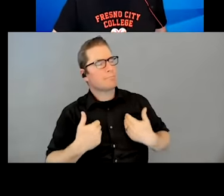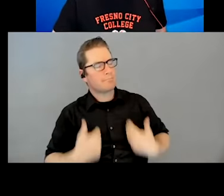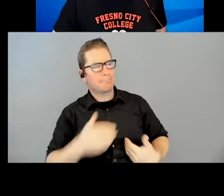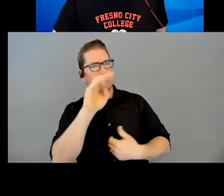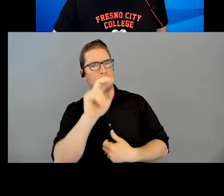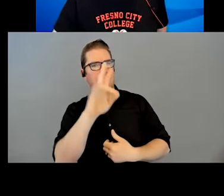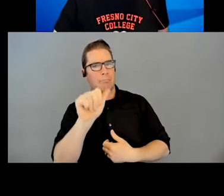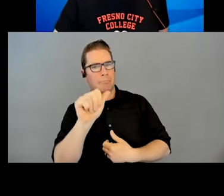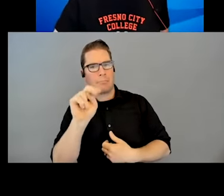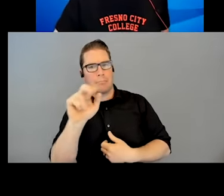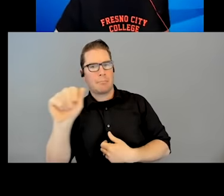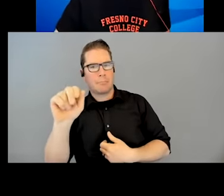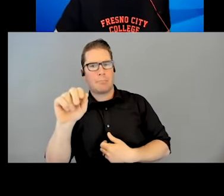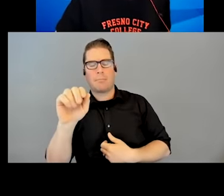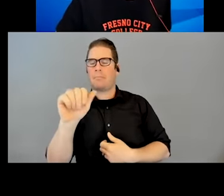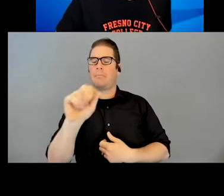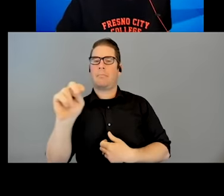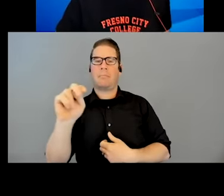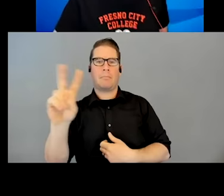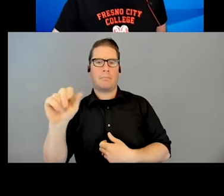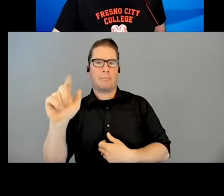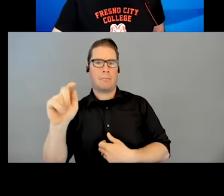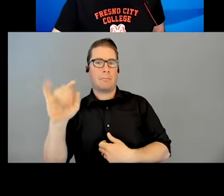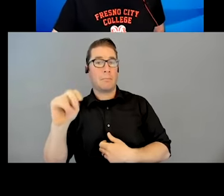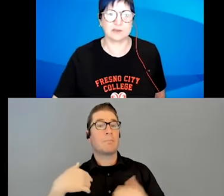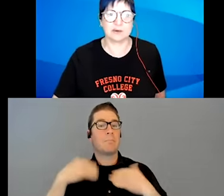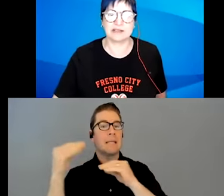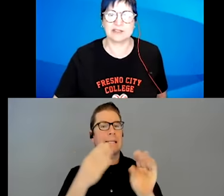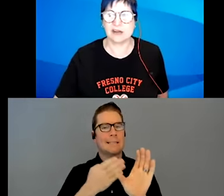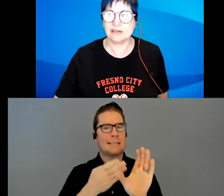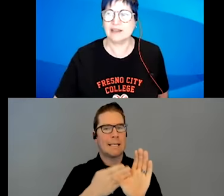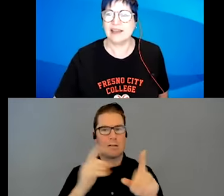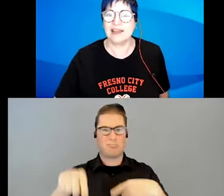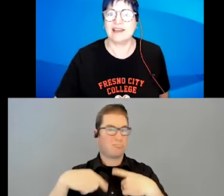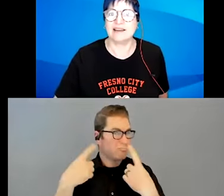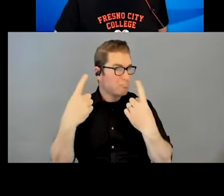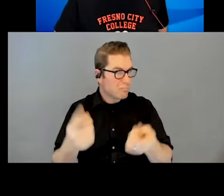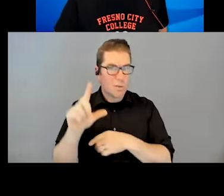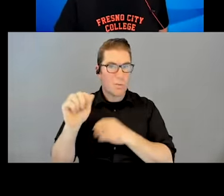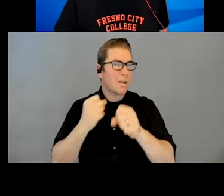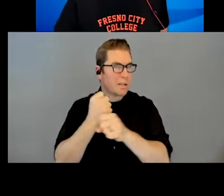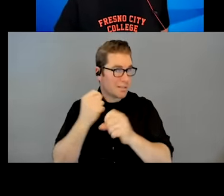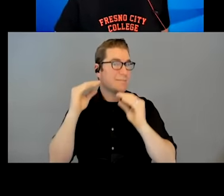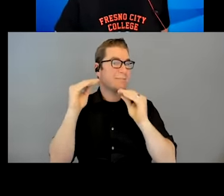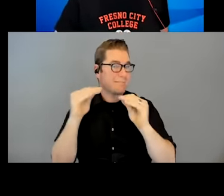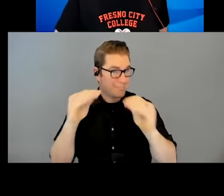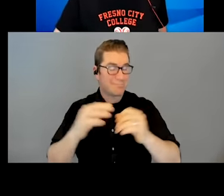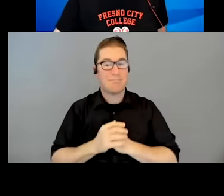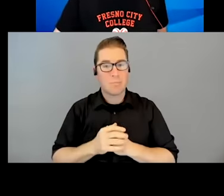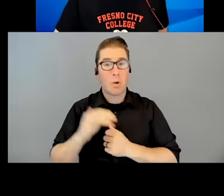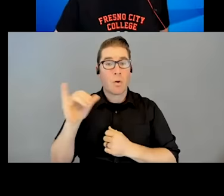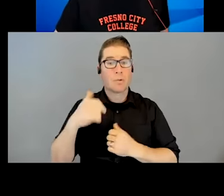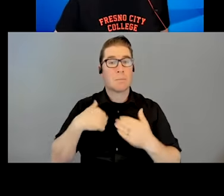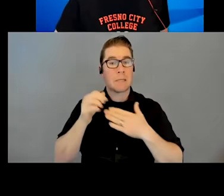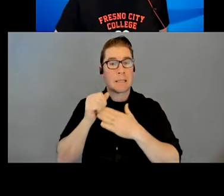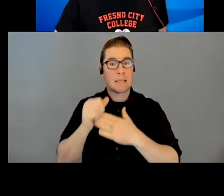and I teach psychology. I've been teaching psychology for, I think, over 20 years now. And I also am the lead